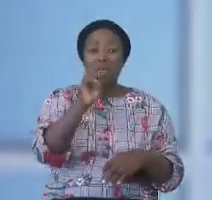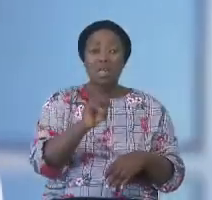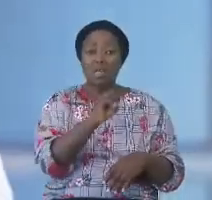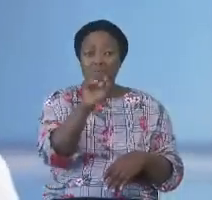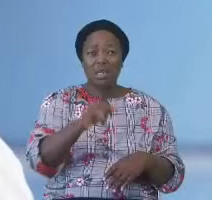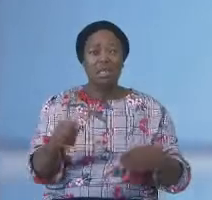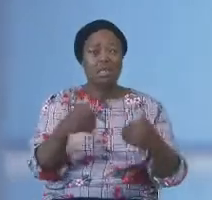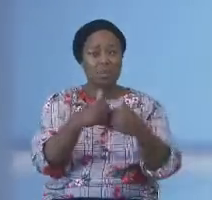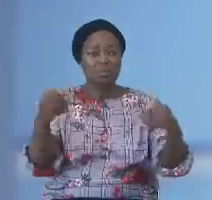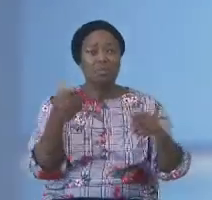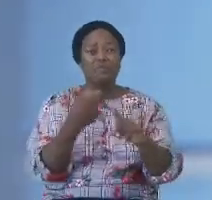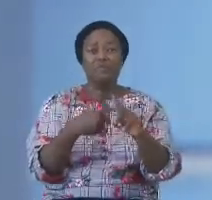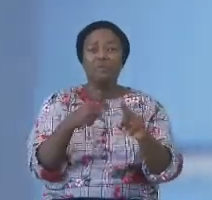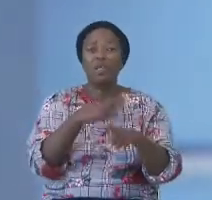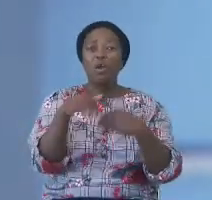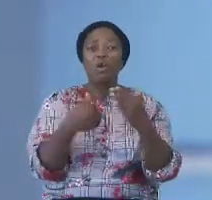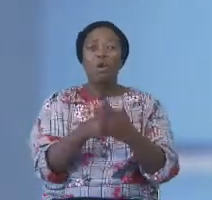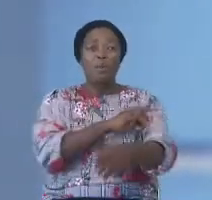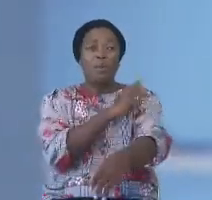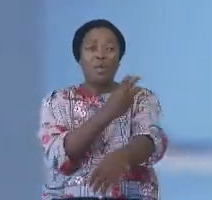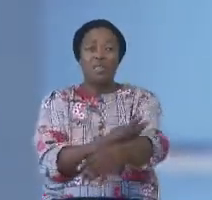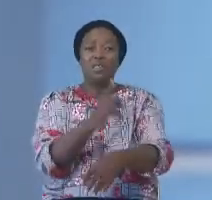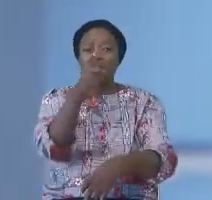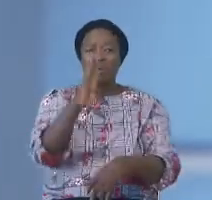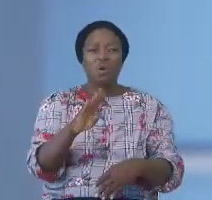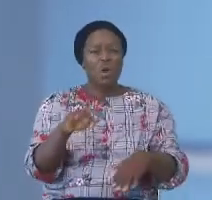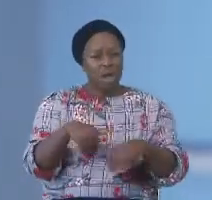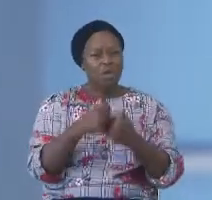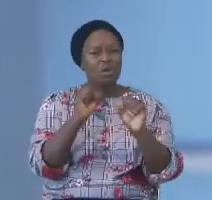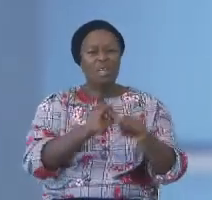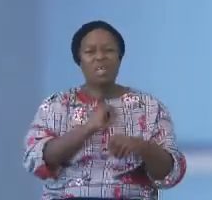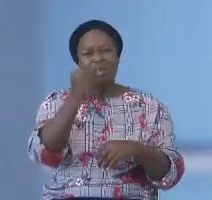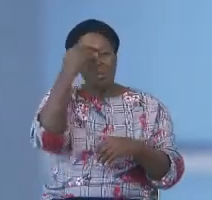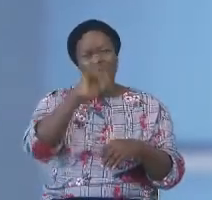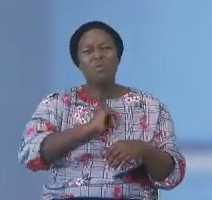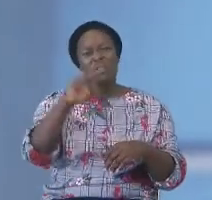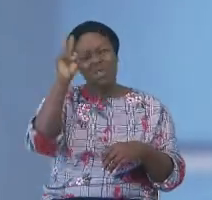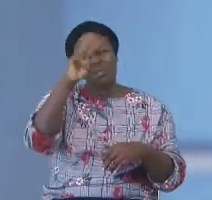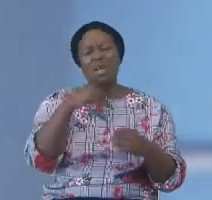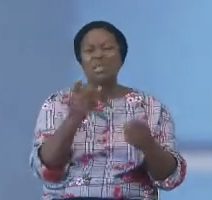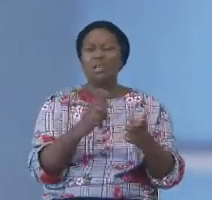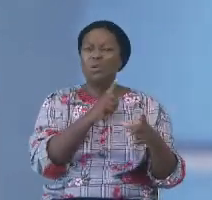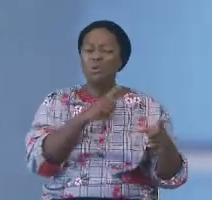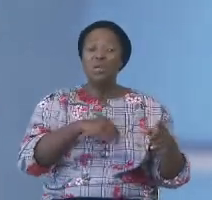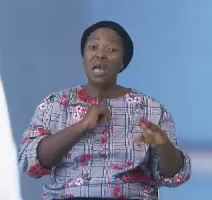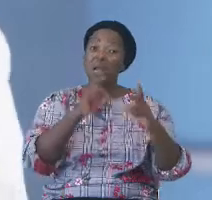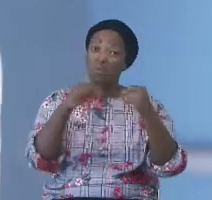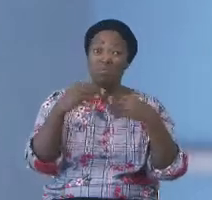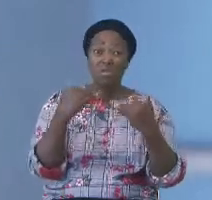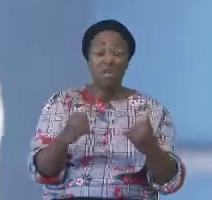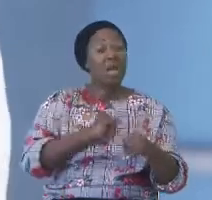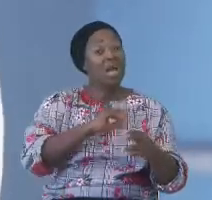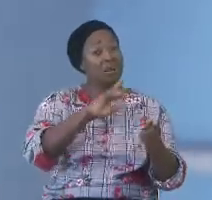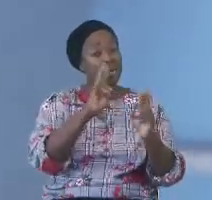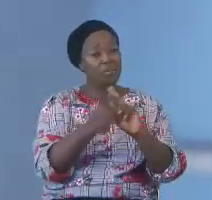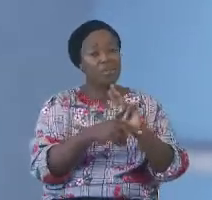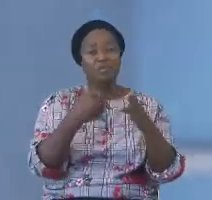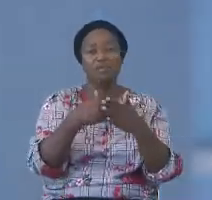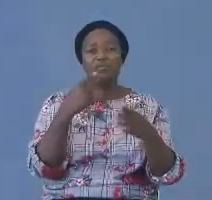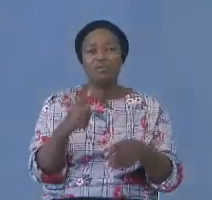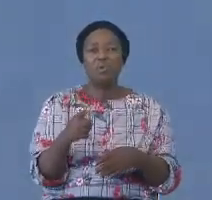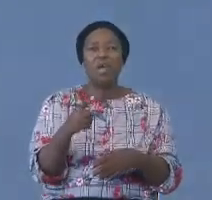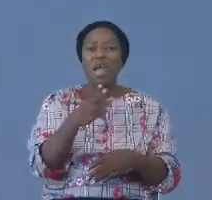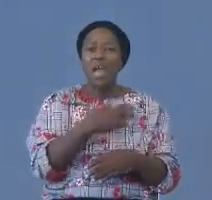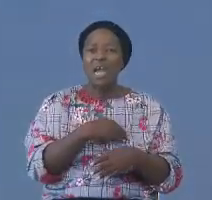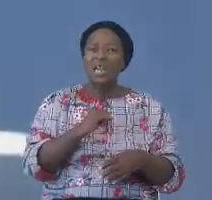eternal destruction eternal separation from the almighty god how could i know i was ignorant